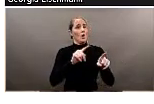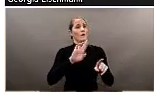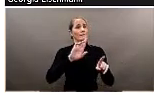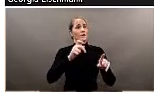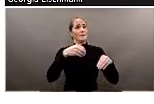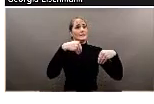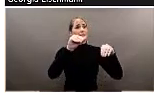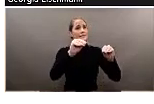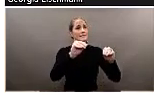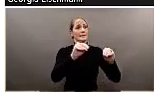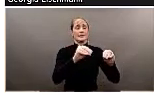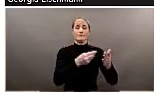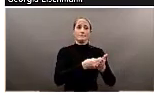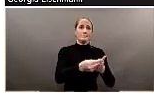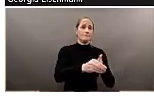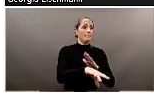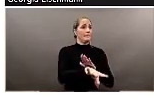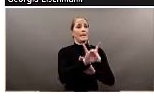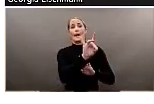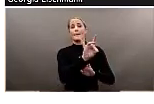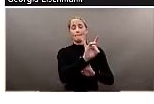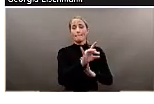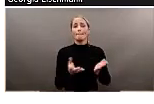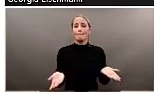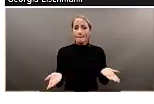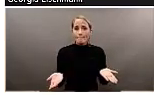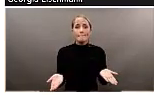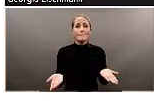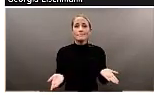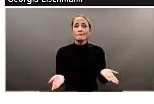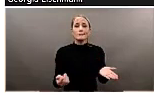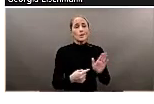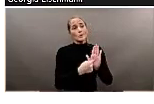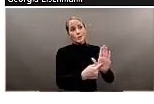drug that you would access at your pharmacy and have to